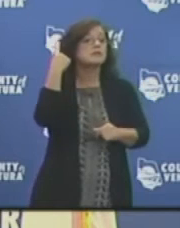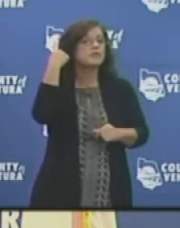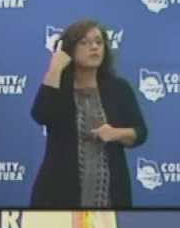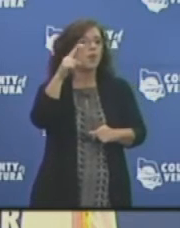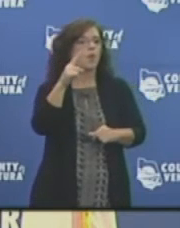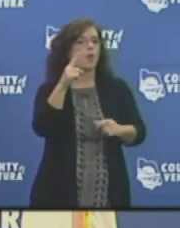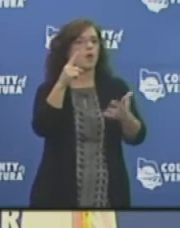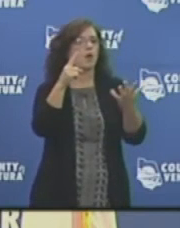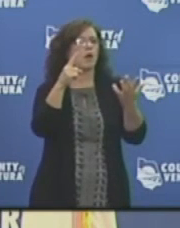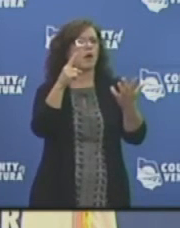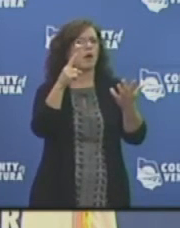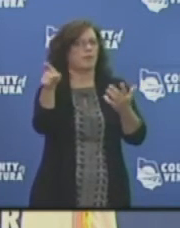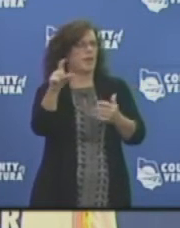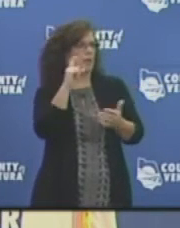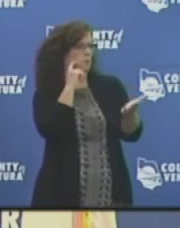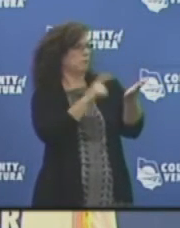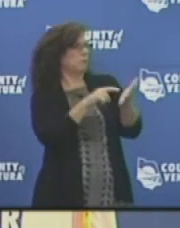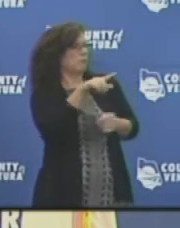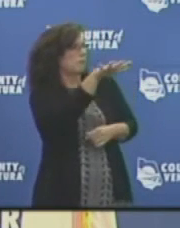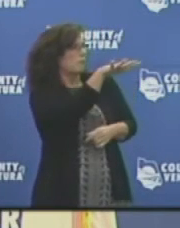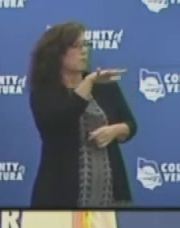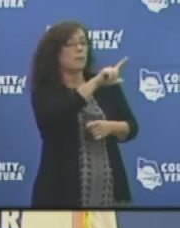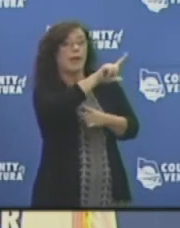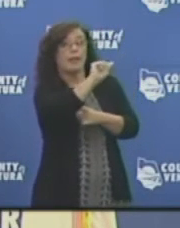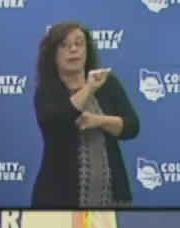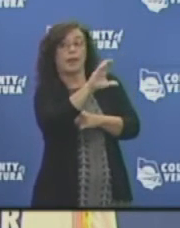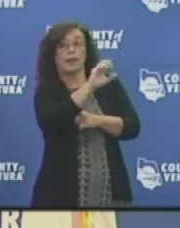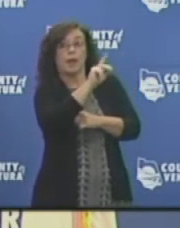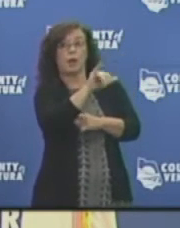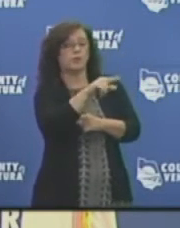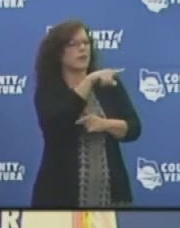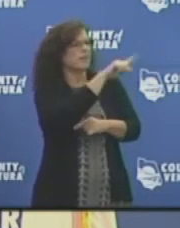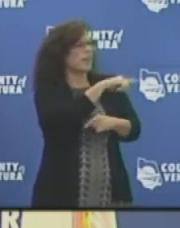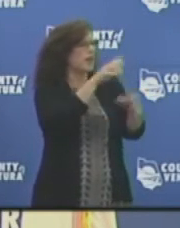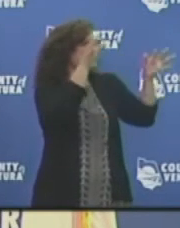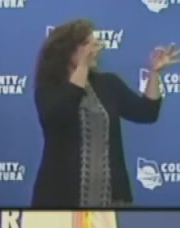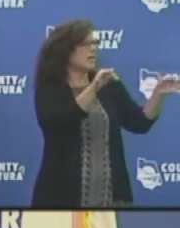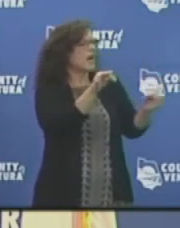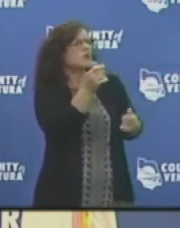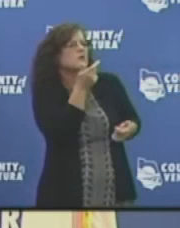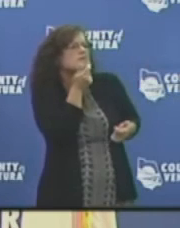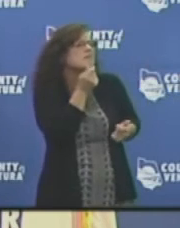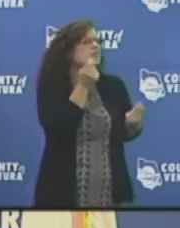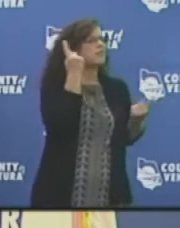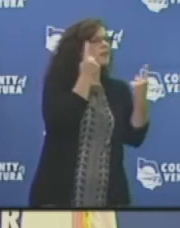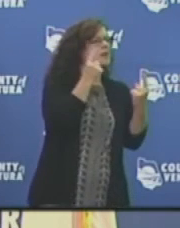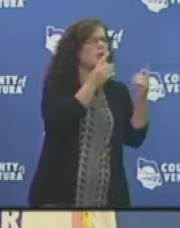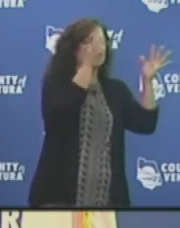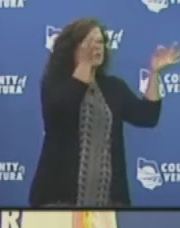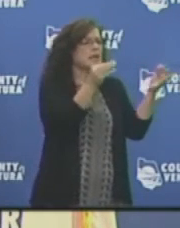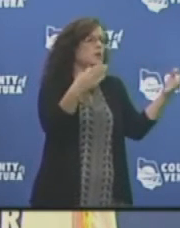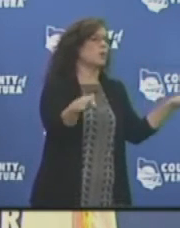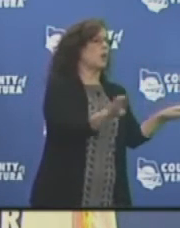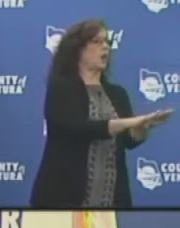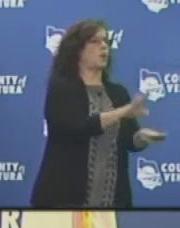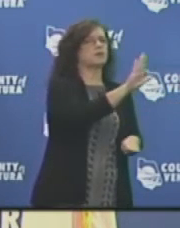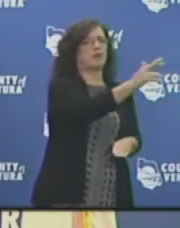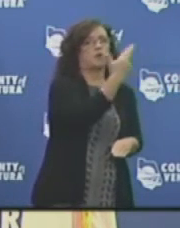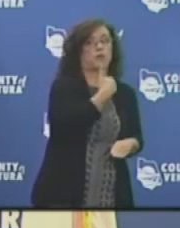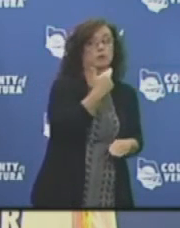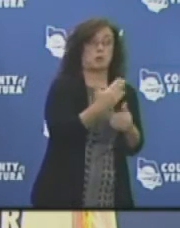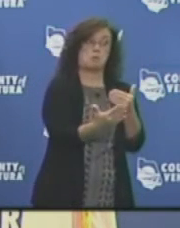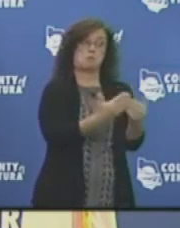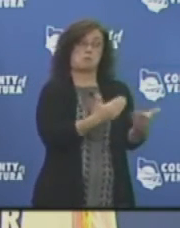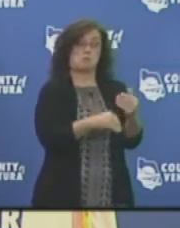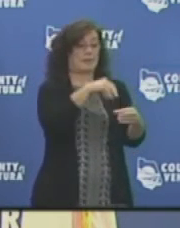at closing the outdoor dining for restaurants. I really appreciate everyone's understanding of how important businesses